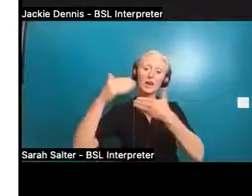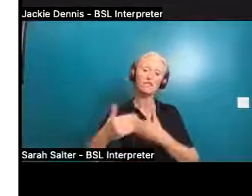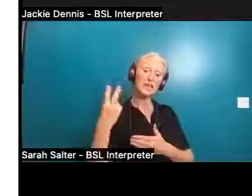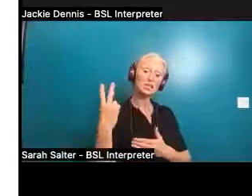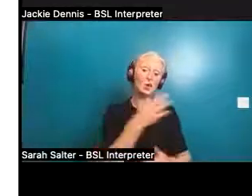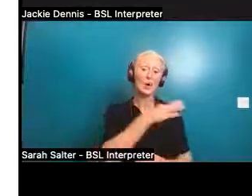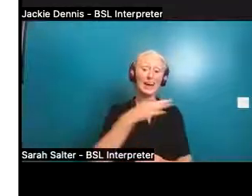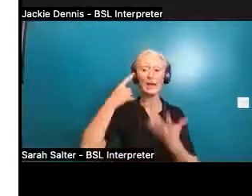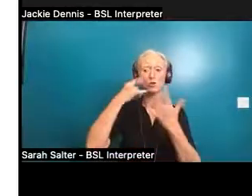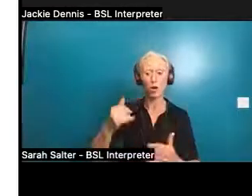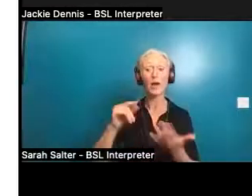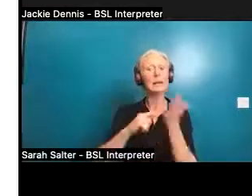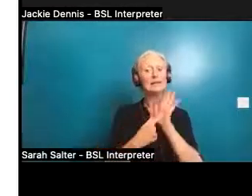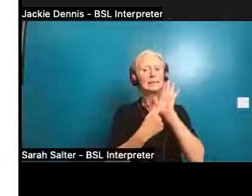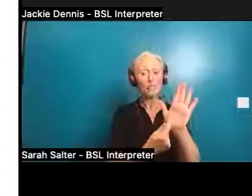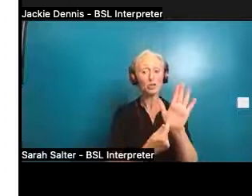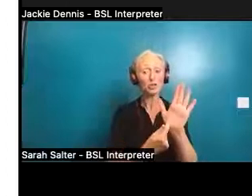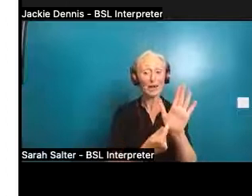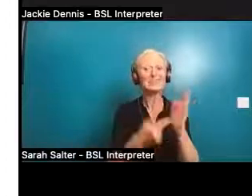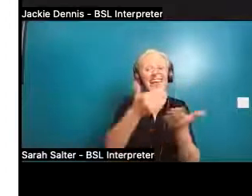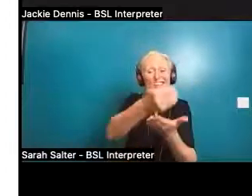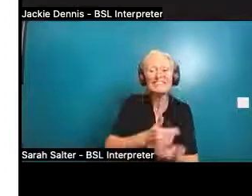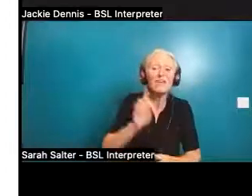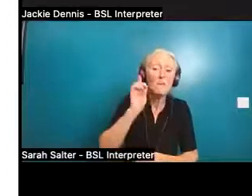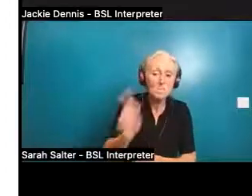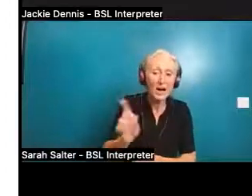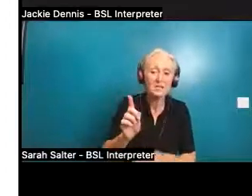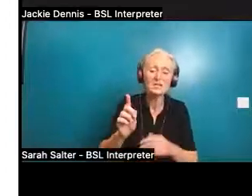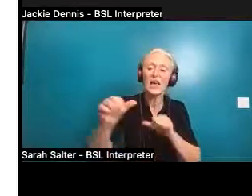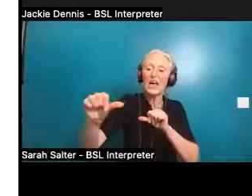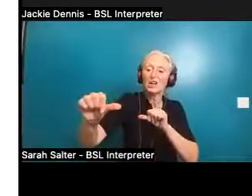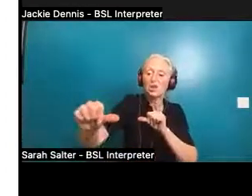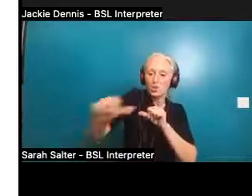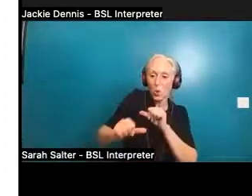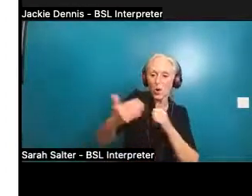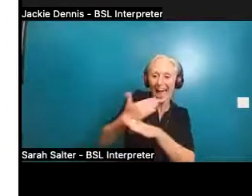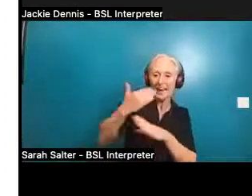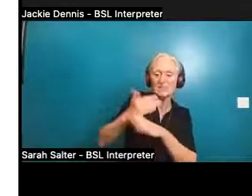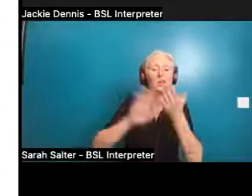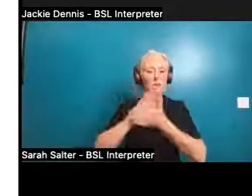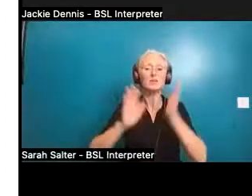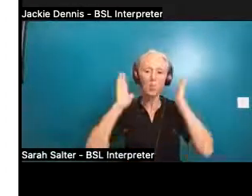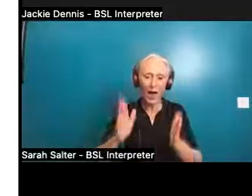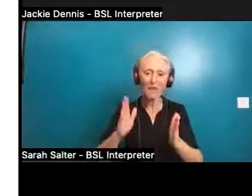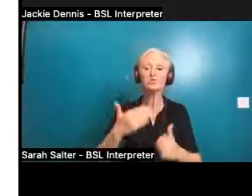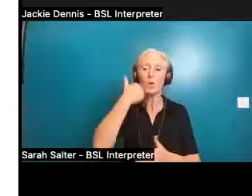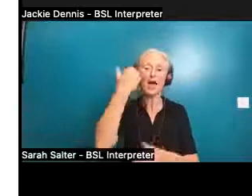was safe. It's short acting, so you have to have repeat injections every 6 months.